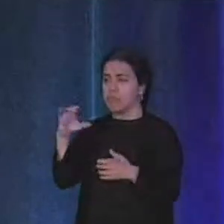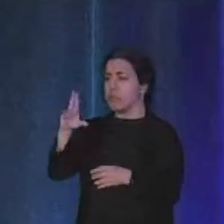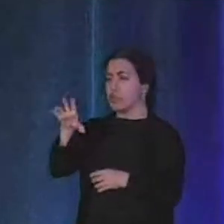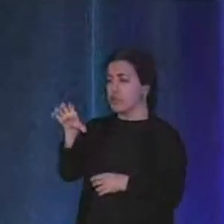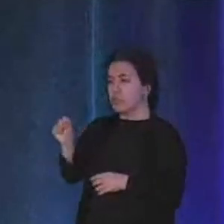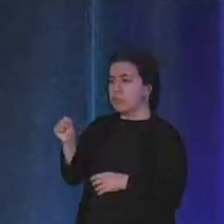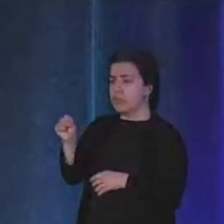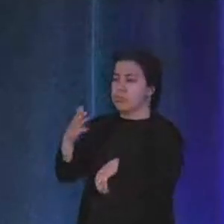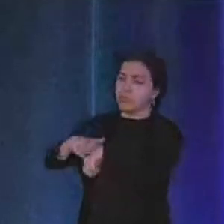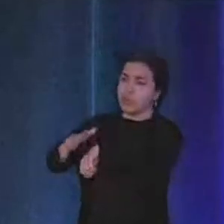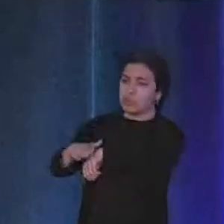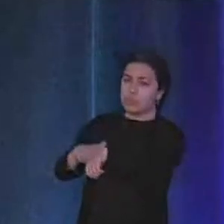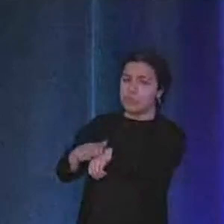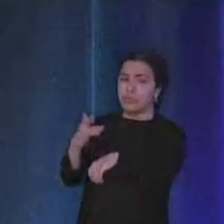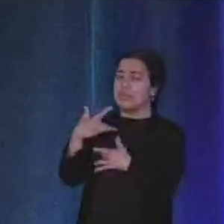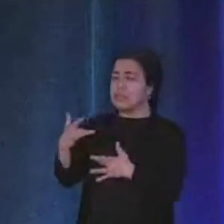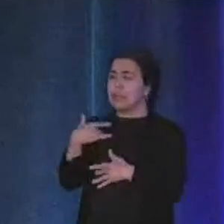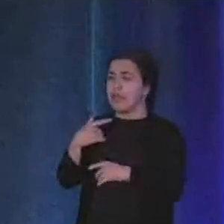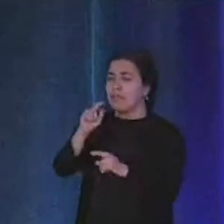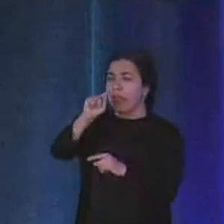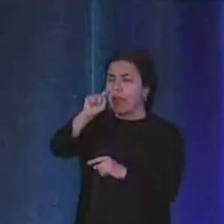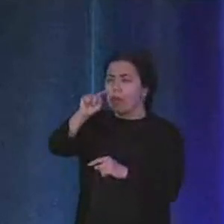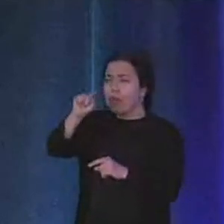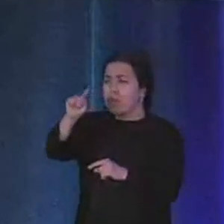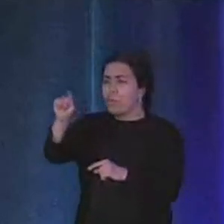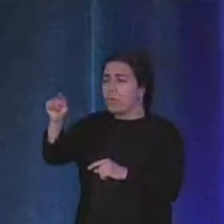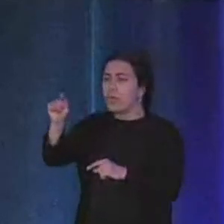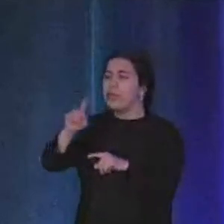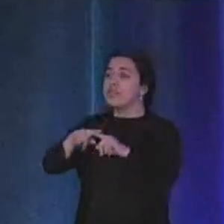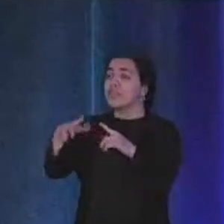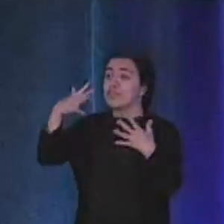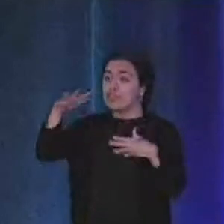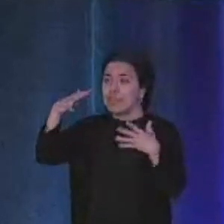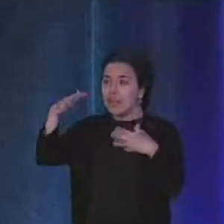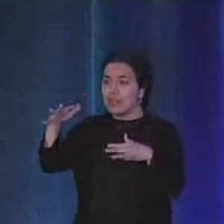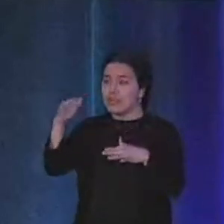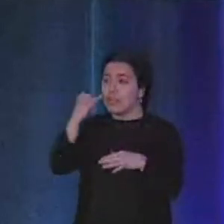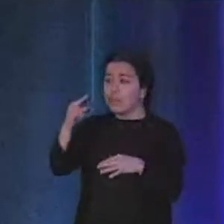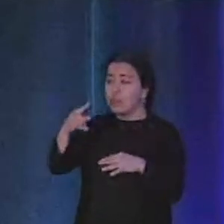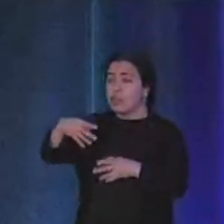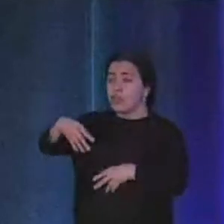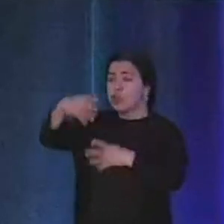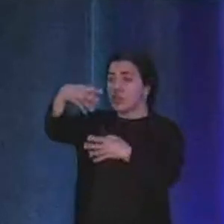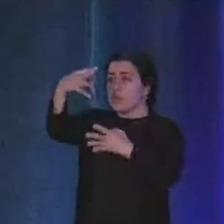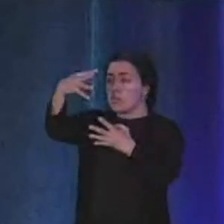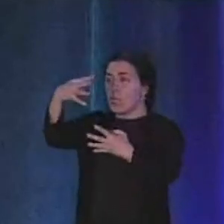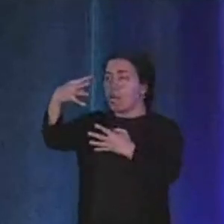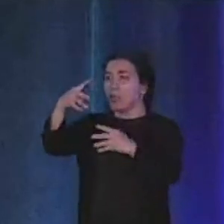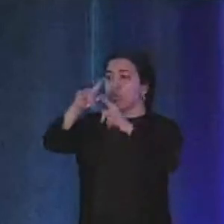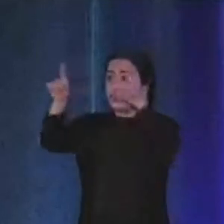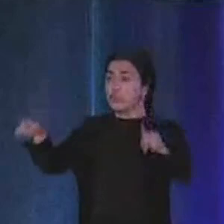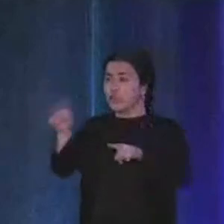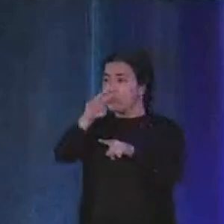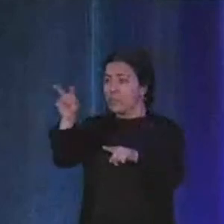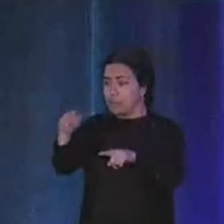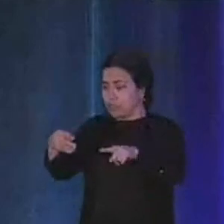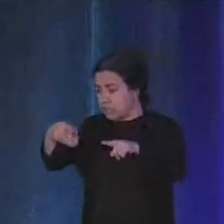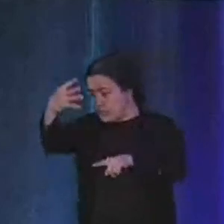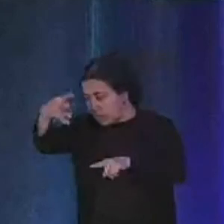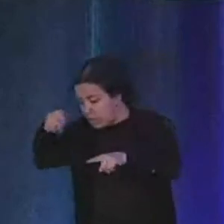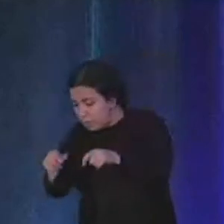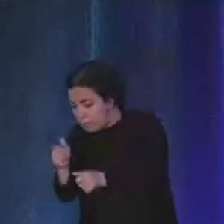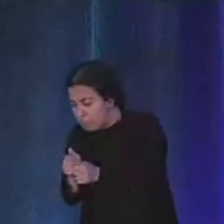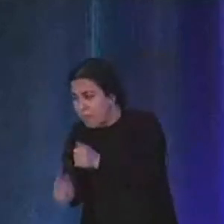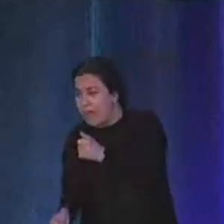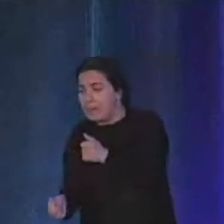like a squiggly or a warning squiggly, they all have different sounds. If you scroll past the breakpoint with the screen reader, it makes a different sound. If you have